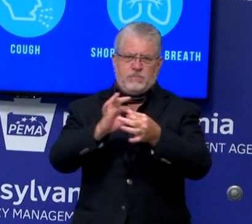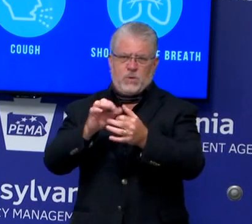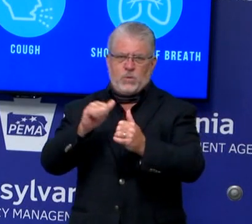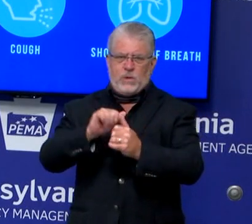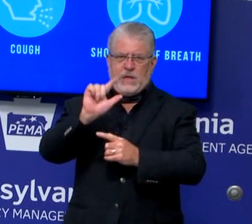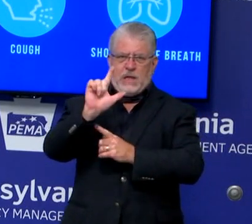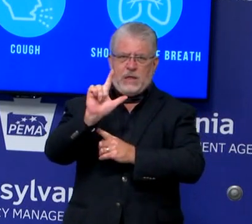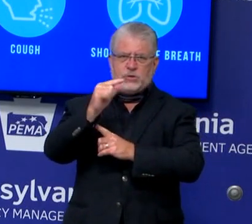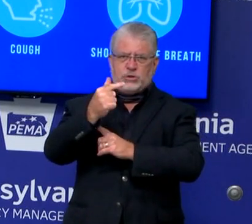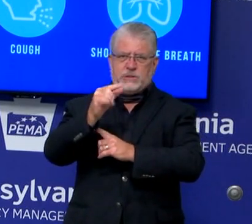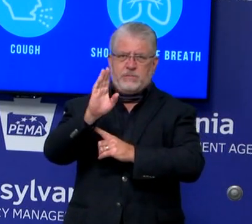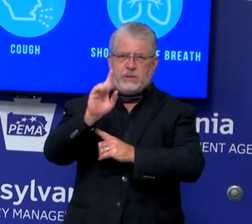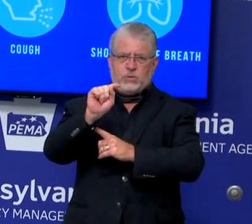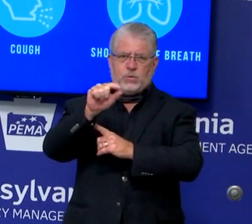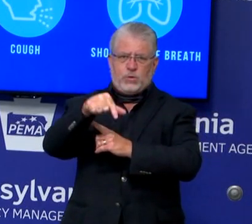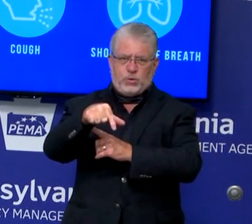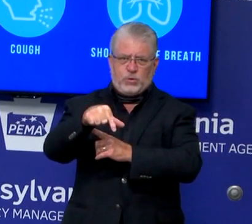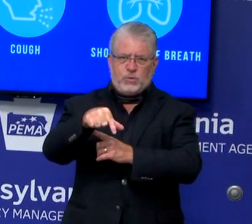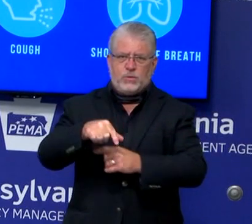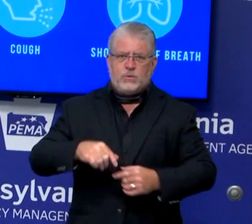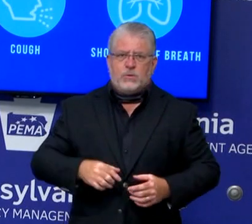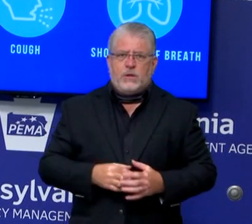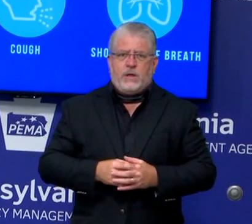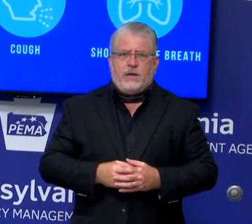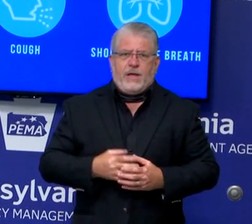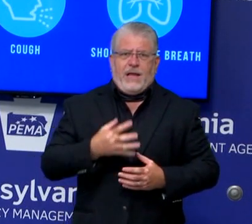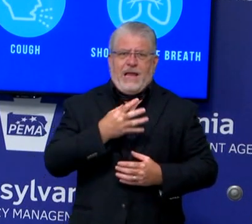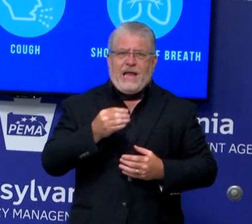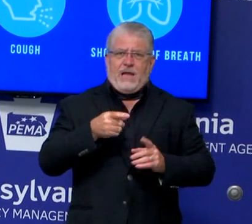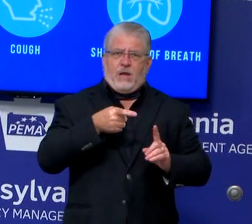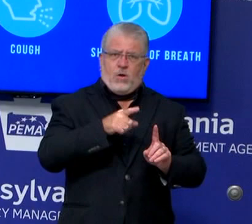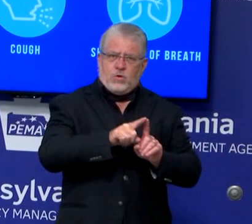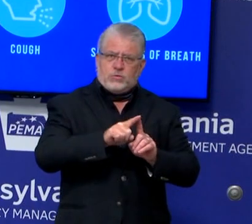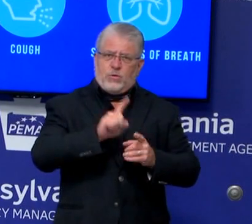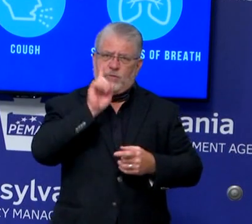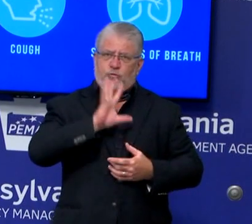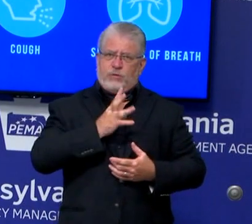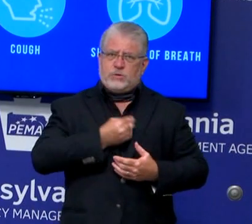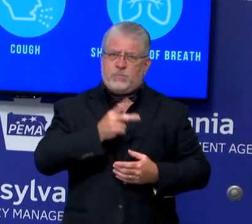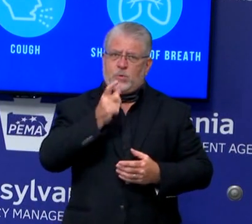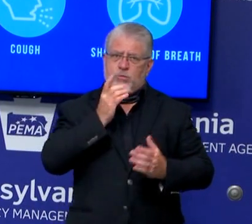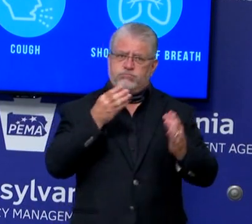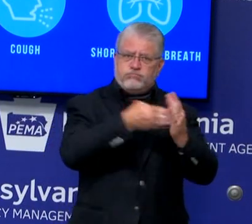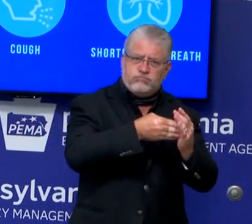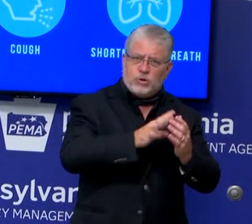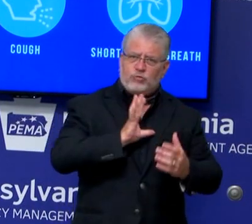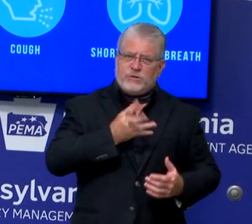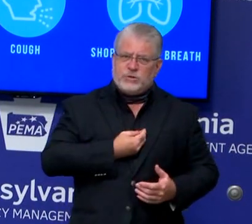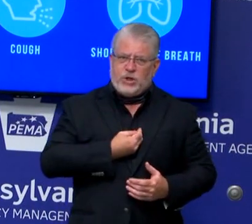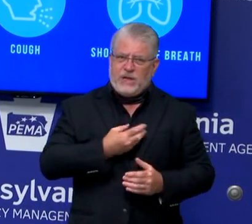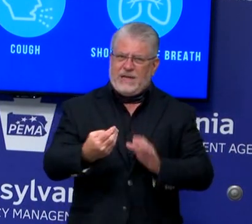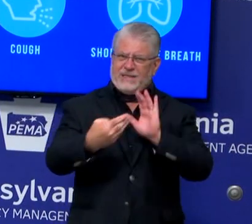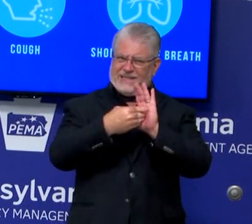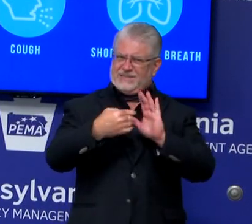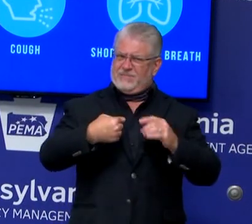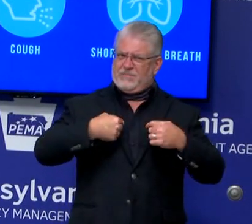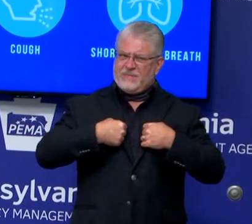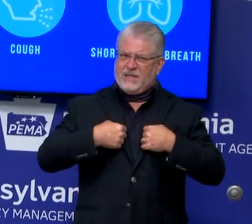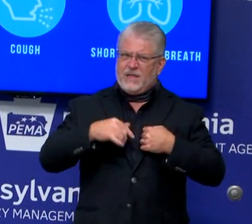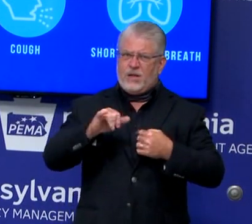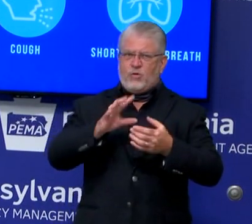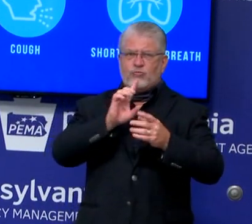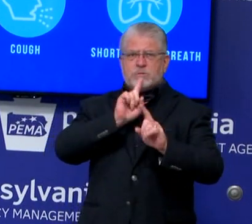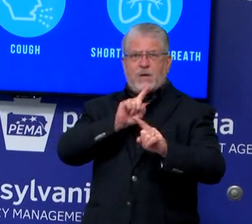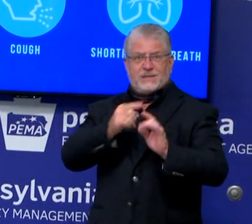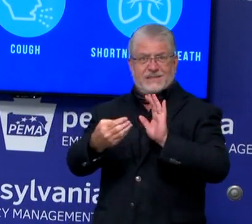specifically transphobia directed at me that have been reported in the press. I would first like to